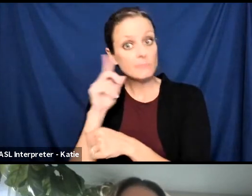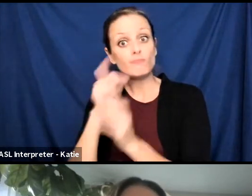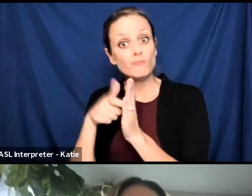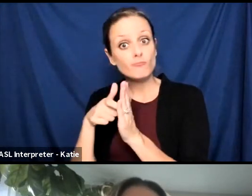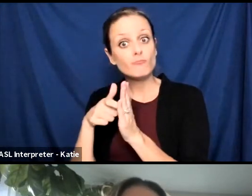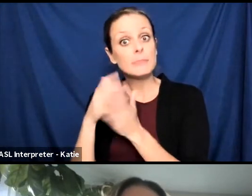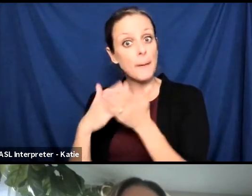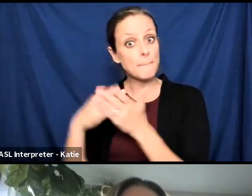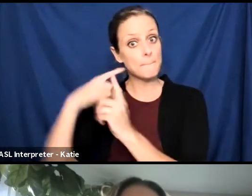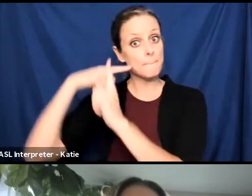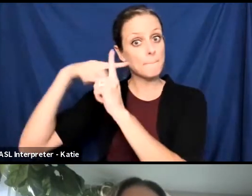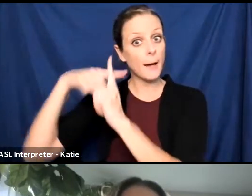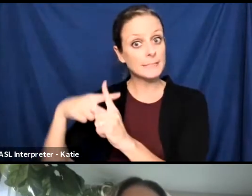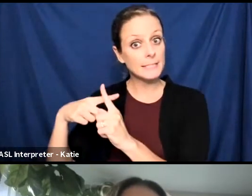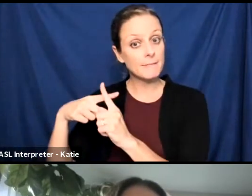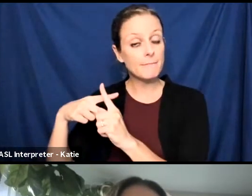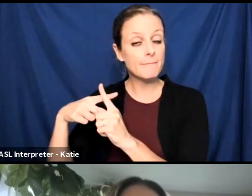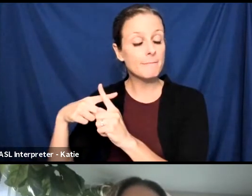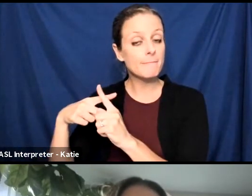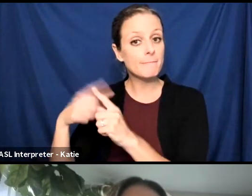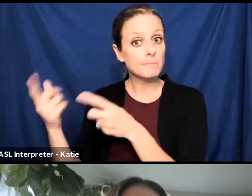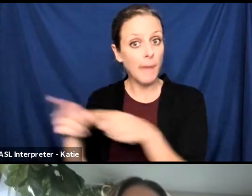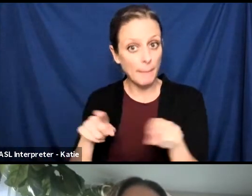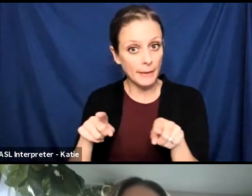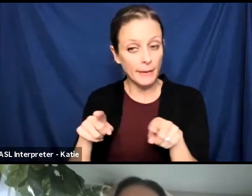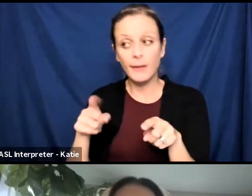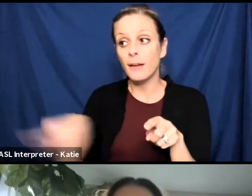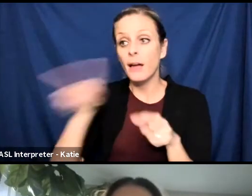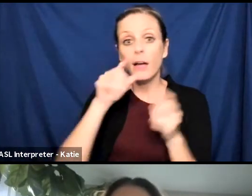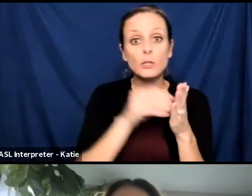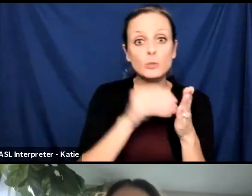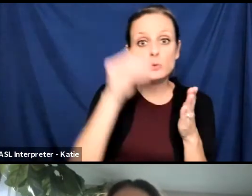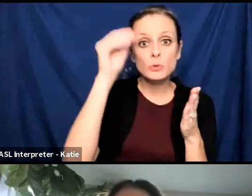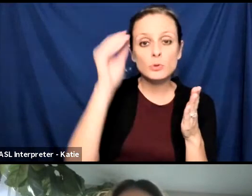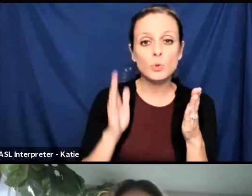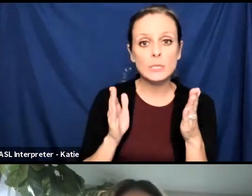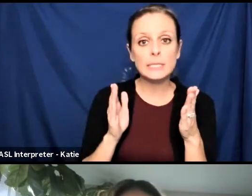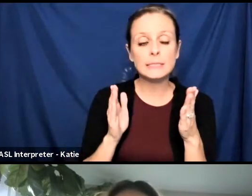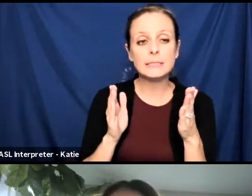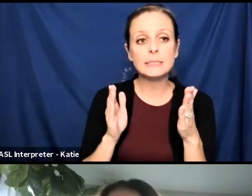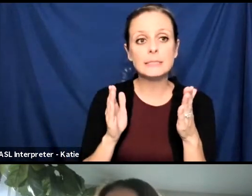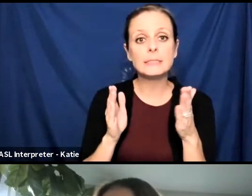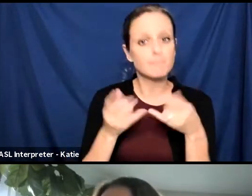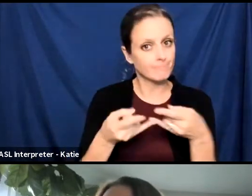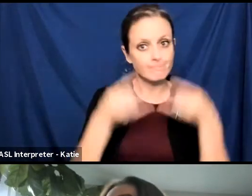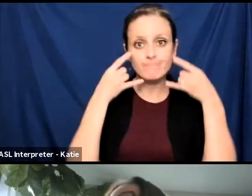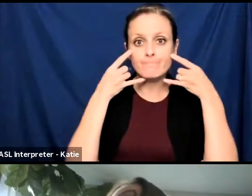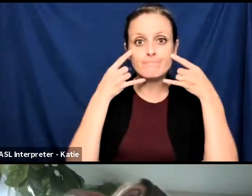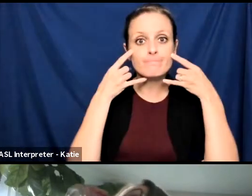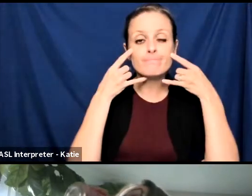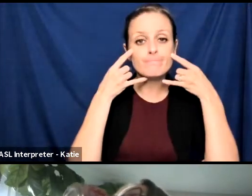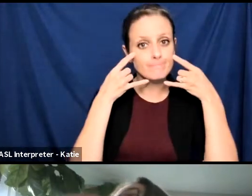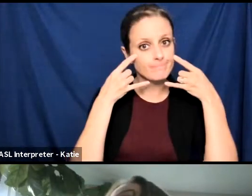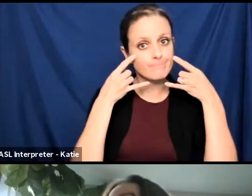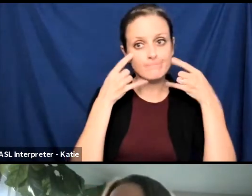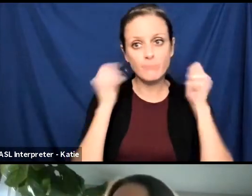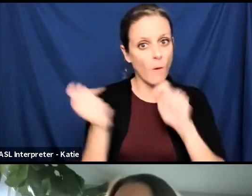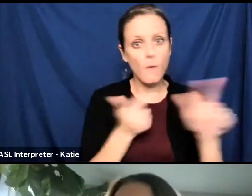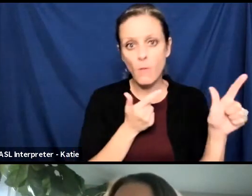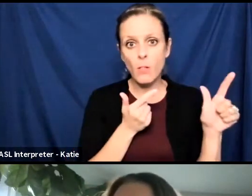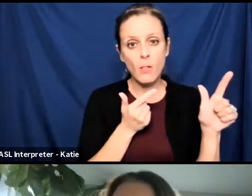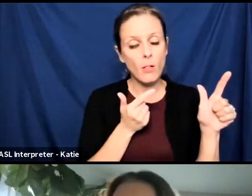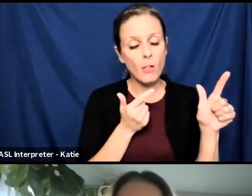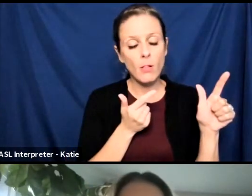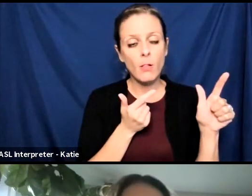things as far as the students wearing masks consistently, and